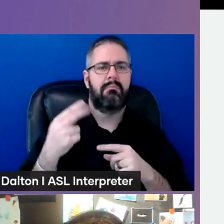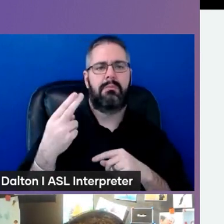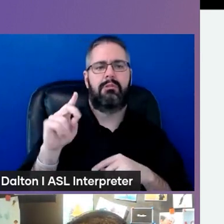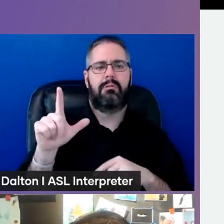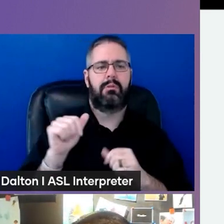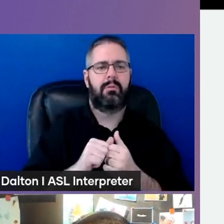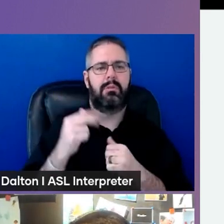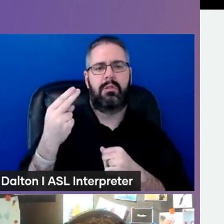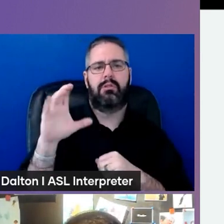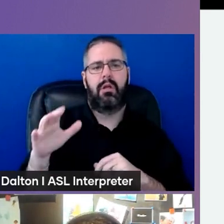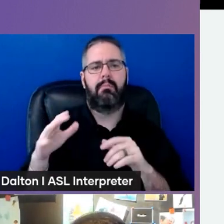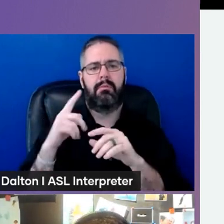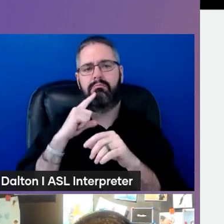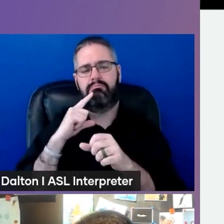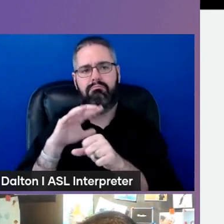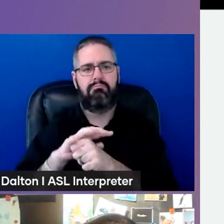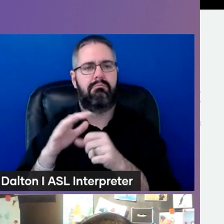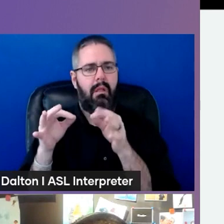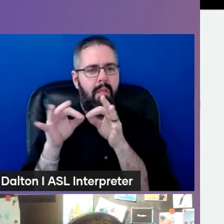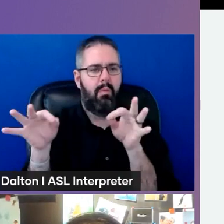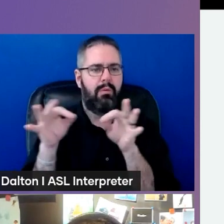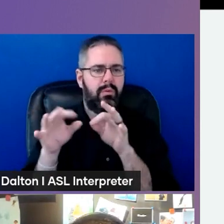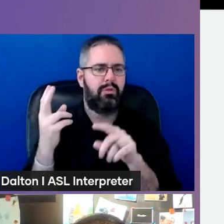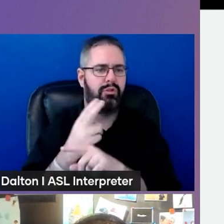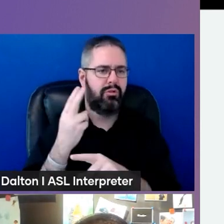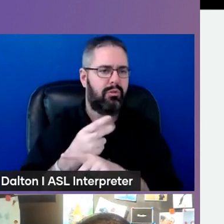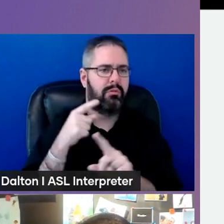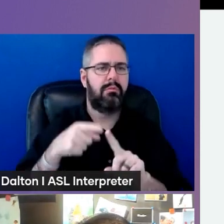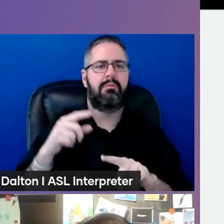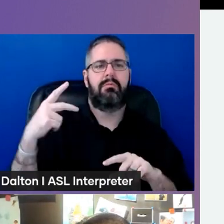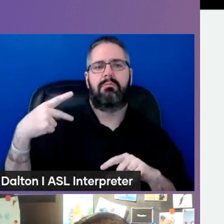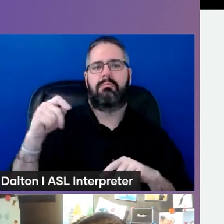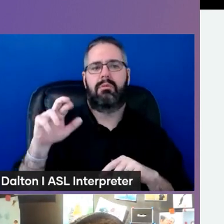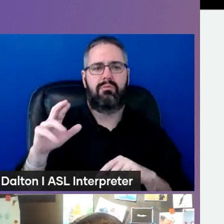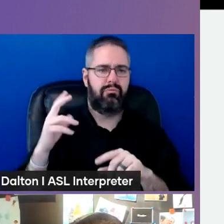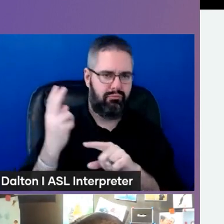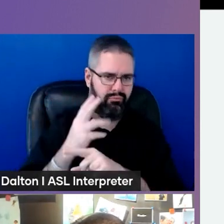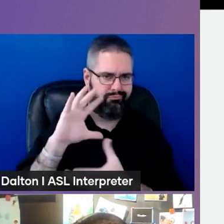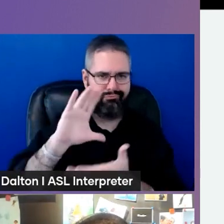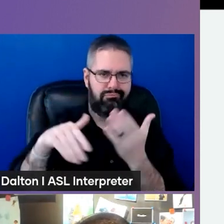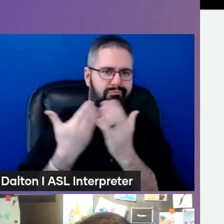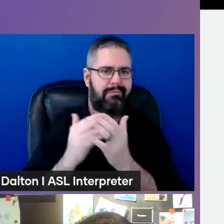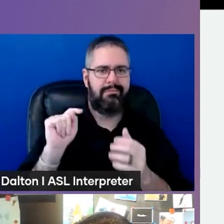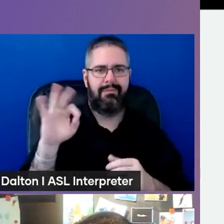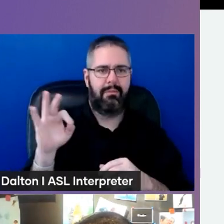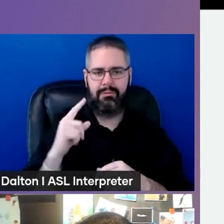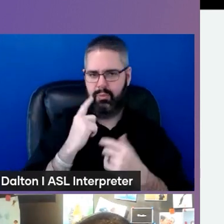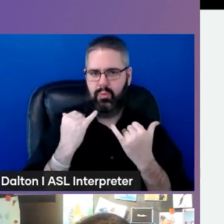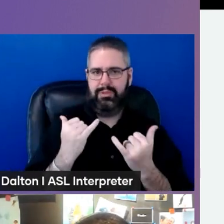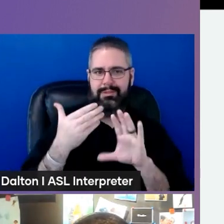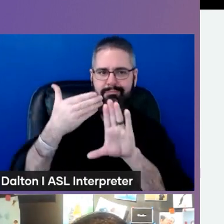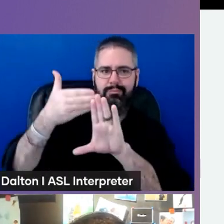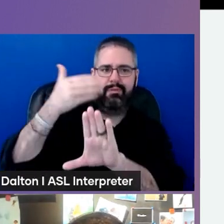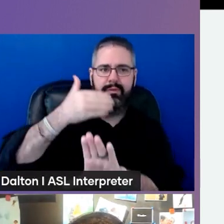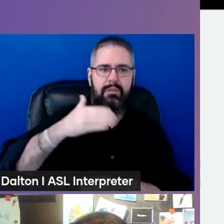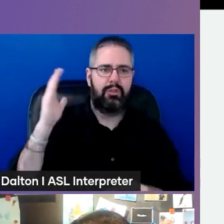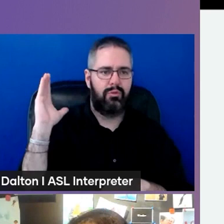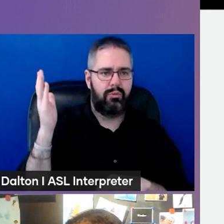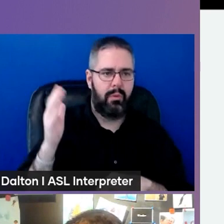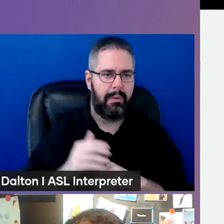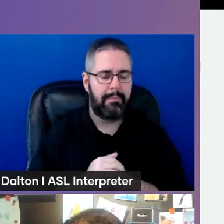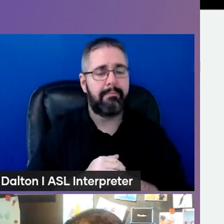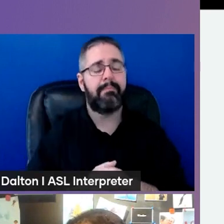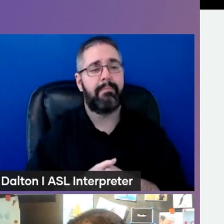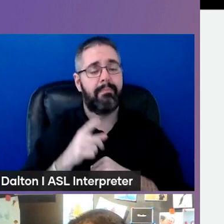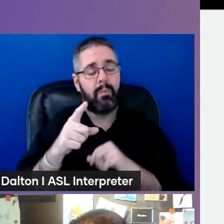language. Also, well, we've used it in Packer, we've used it in Terraform just today in the previous talks. And you